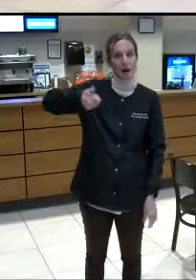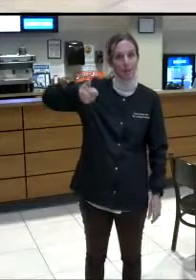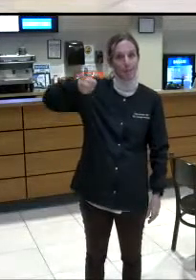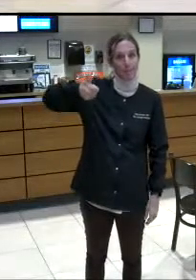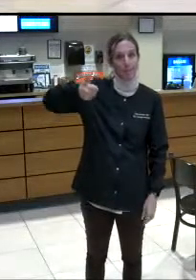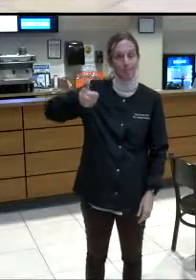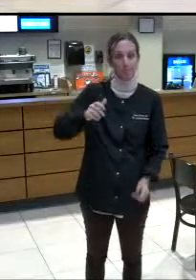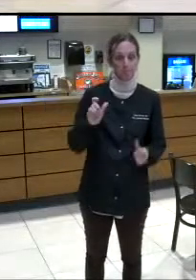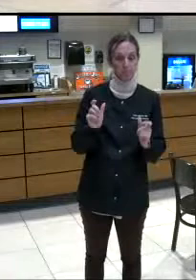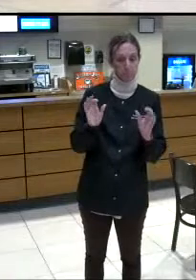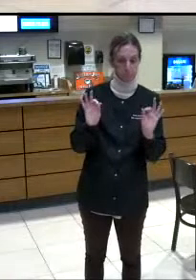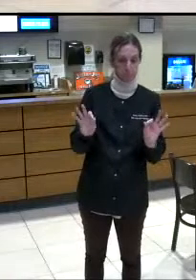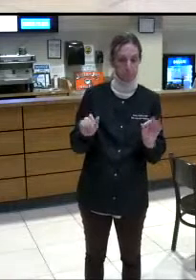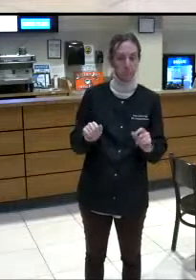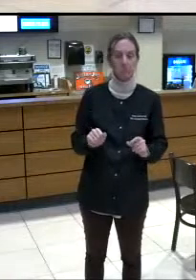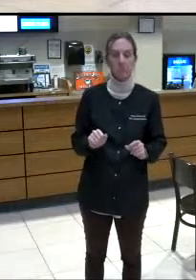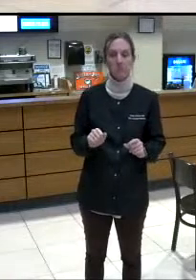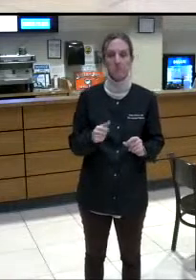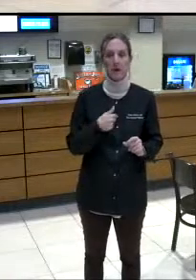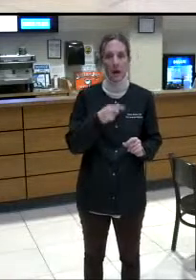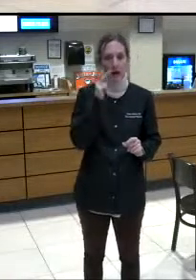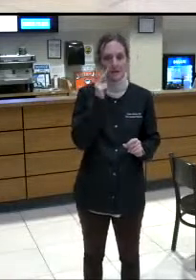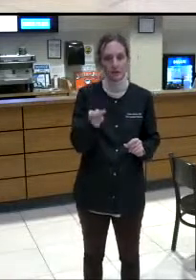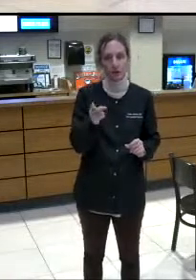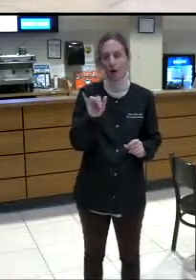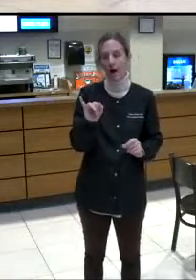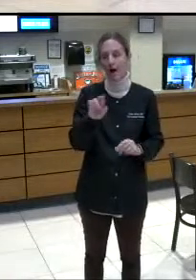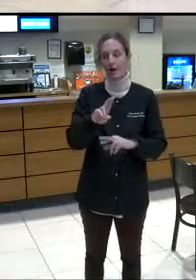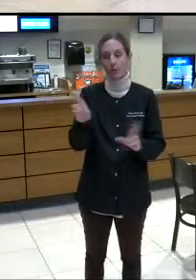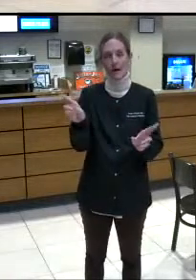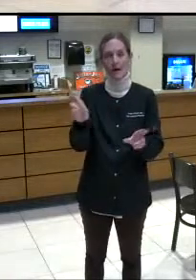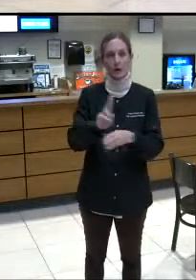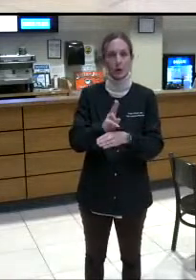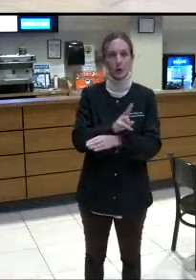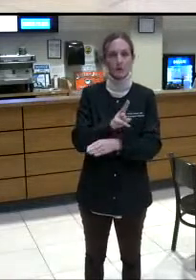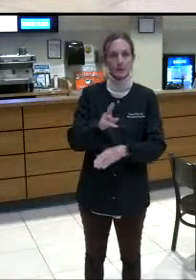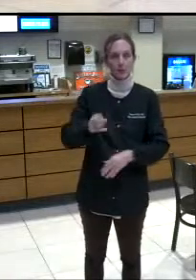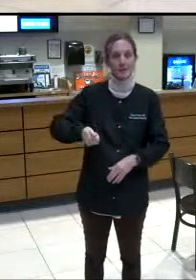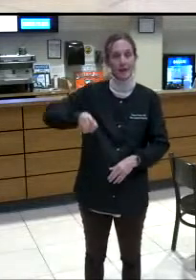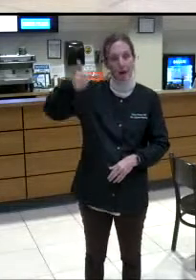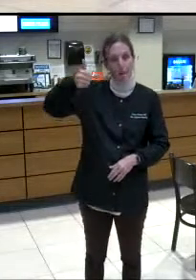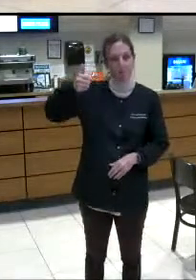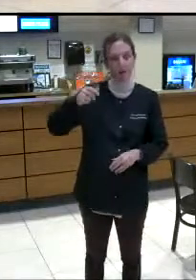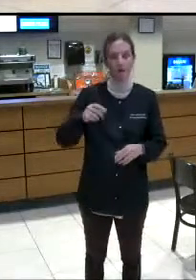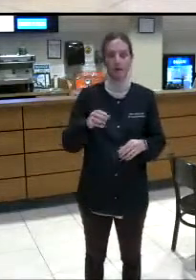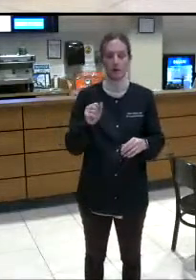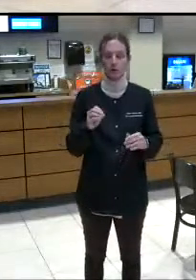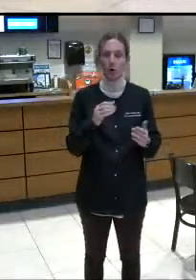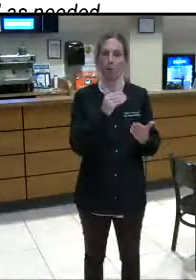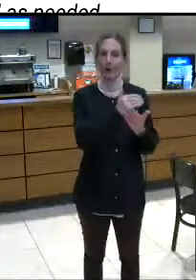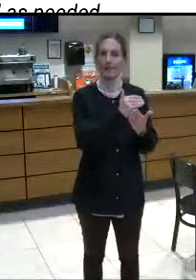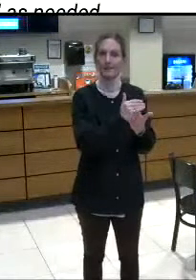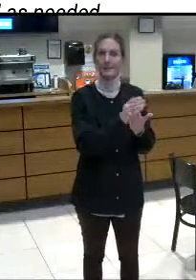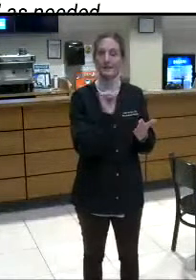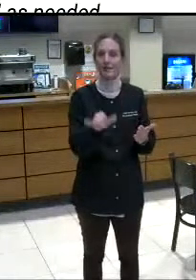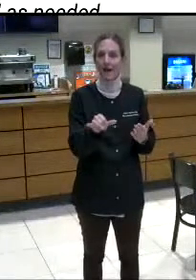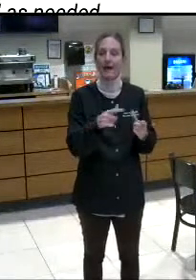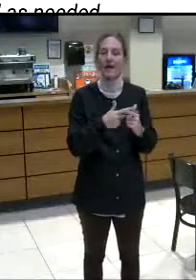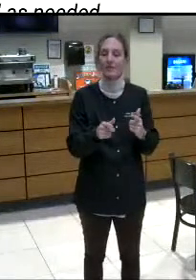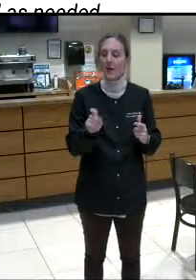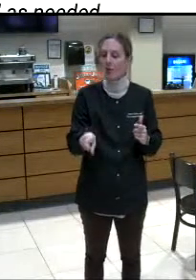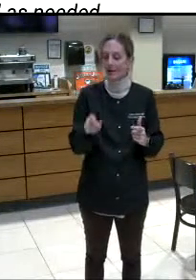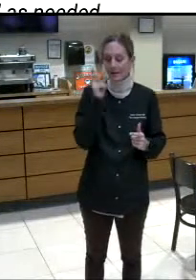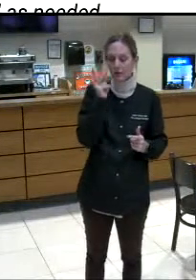that iReady usage is up because that was something that was listed. But then I also listed to see the percentage of students that